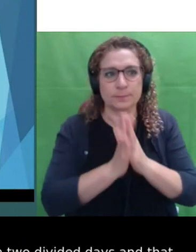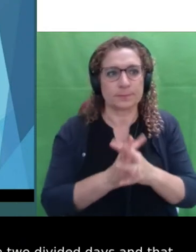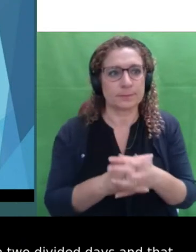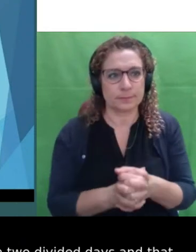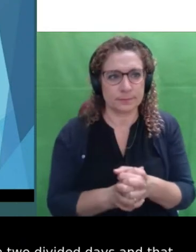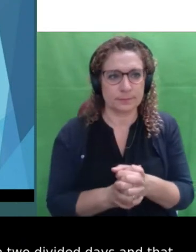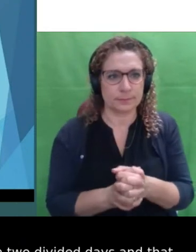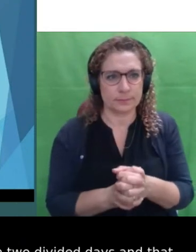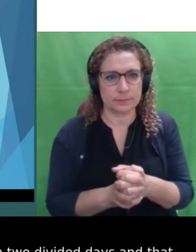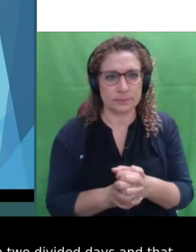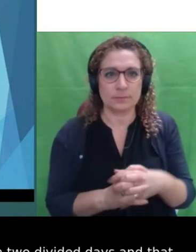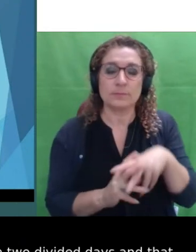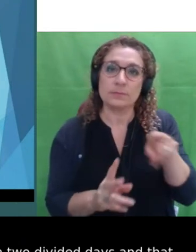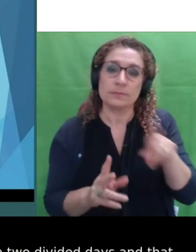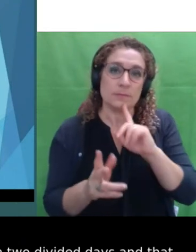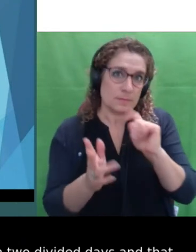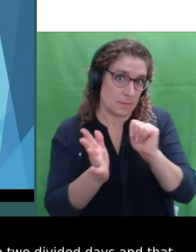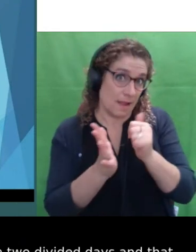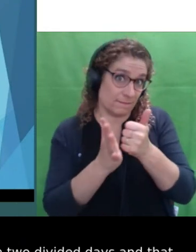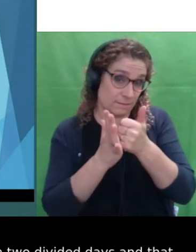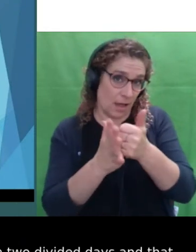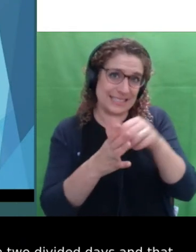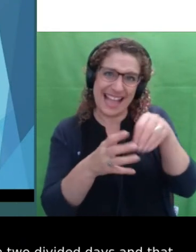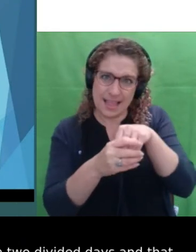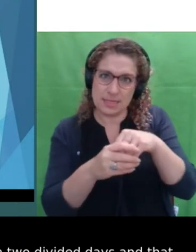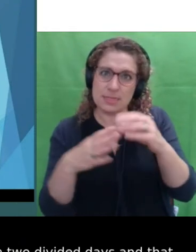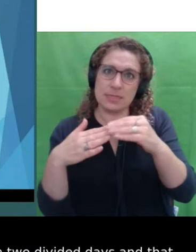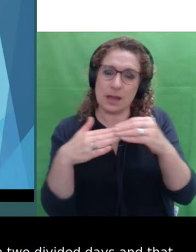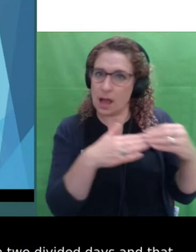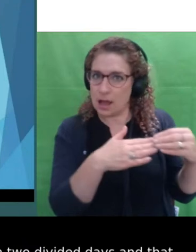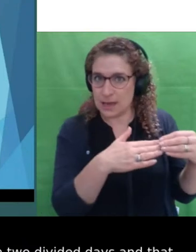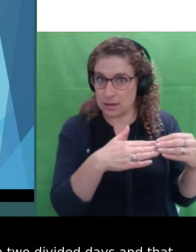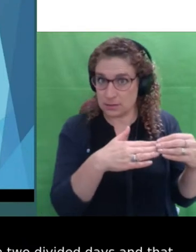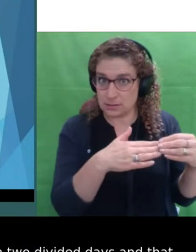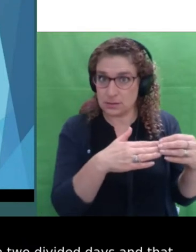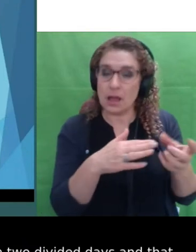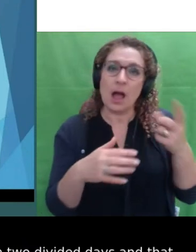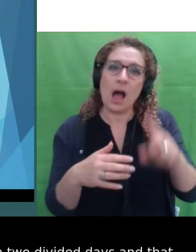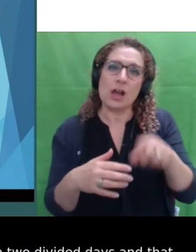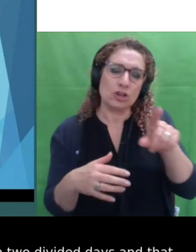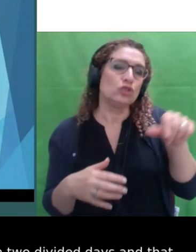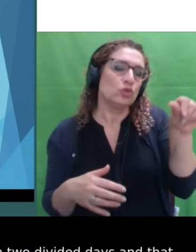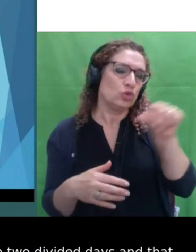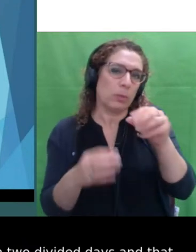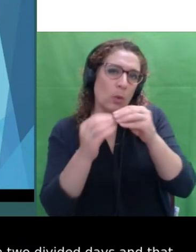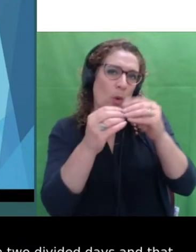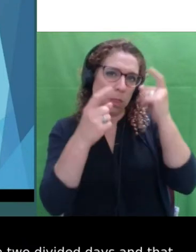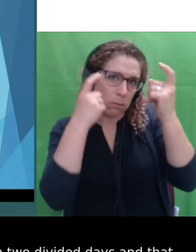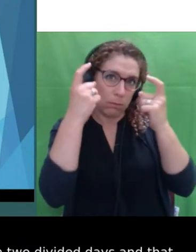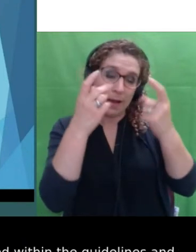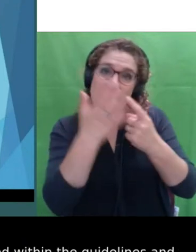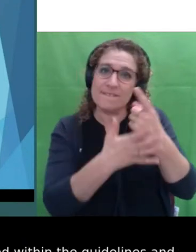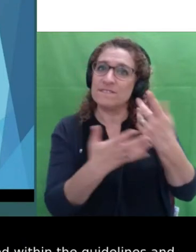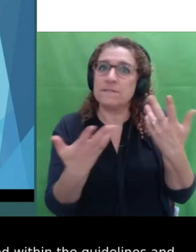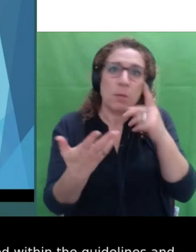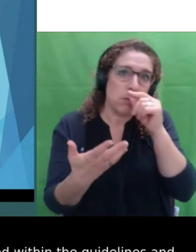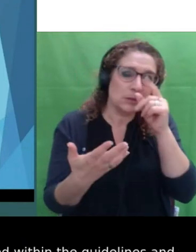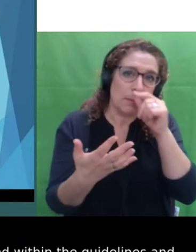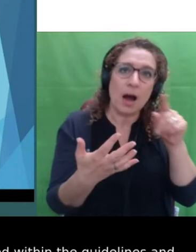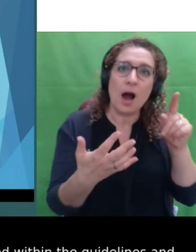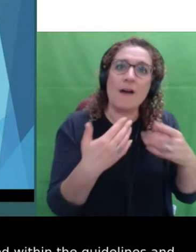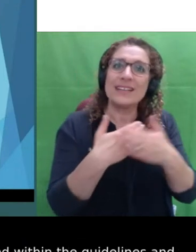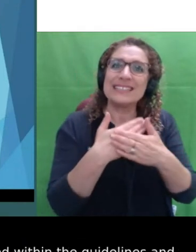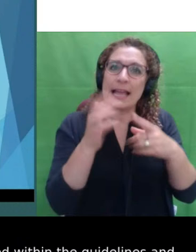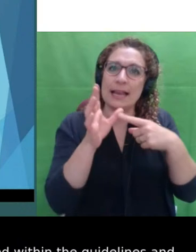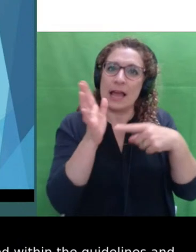so they are advised within the guidelines um and and you know should be considered if there's any possibility of skin atrophy and